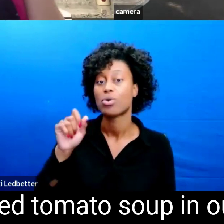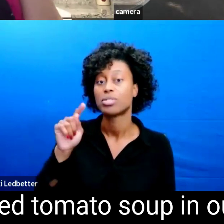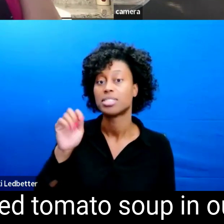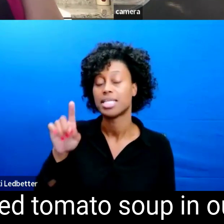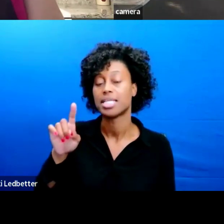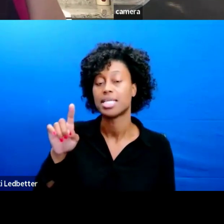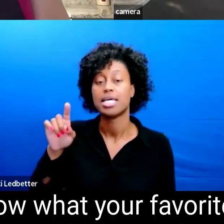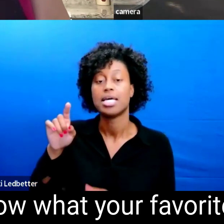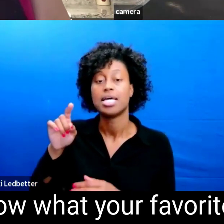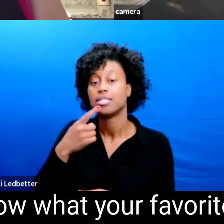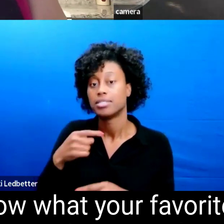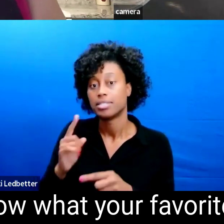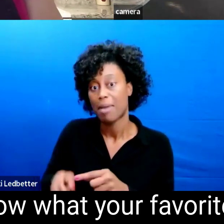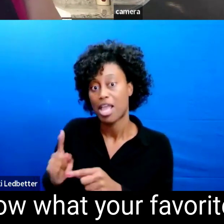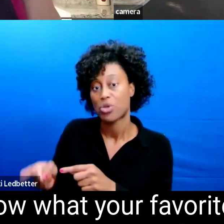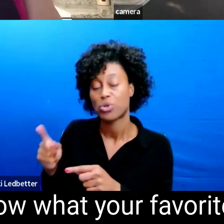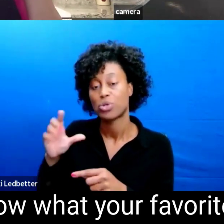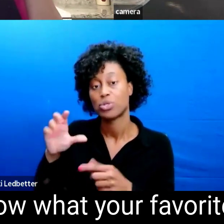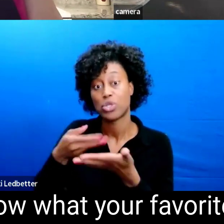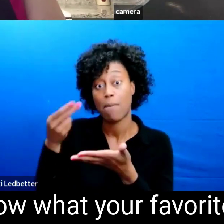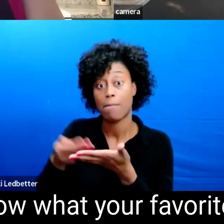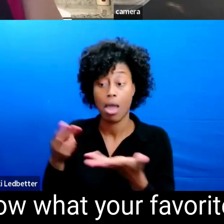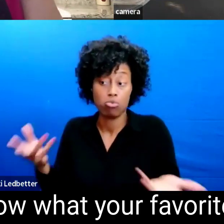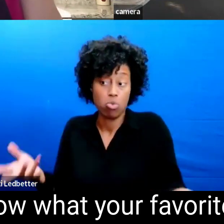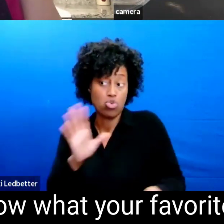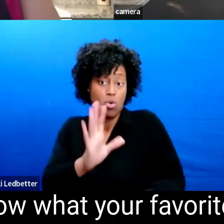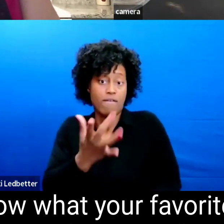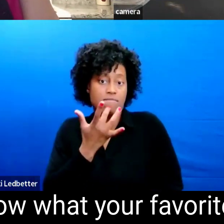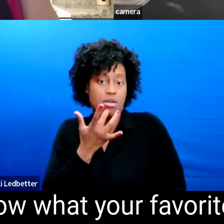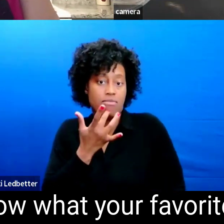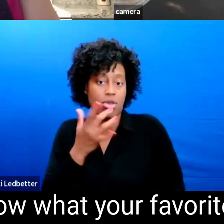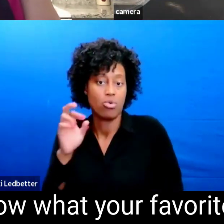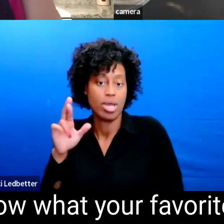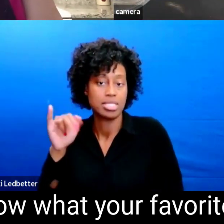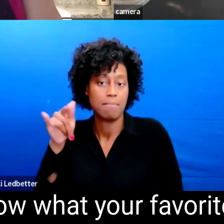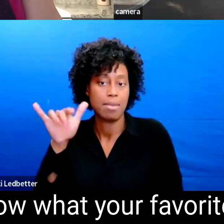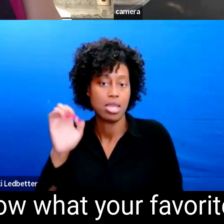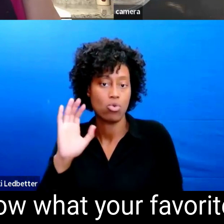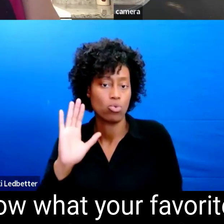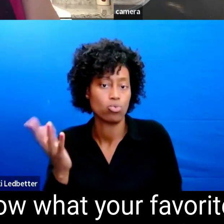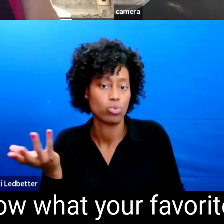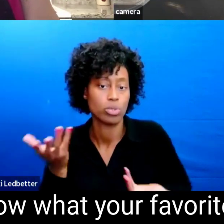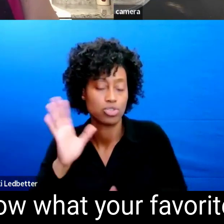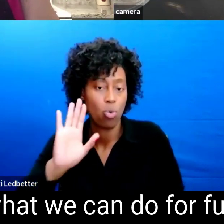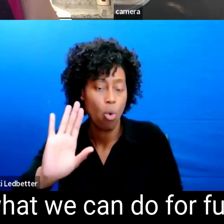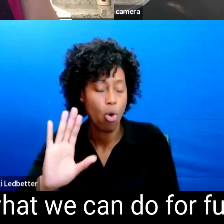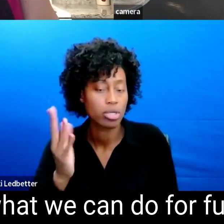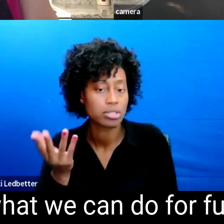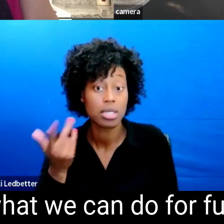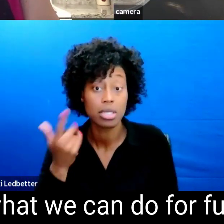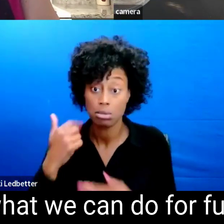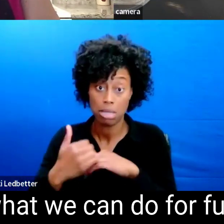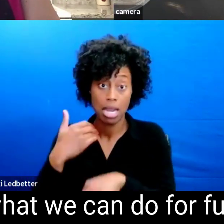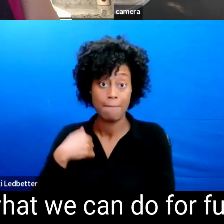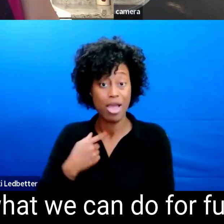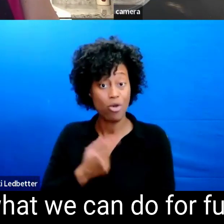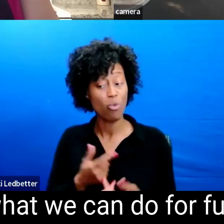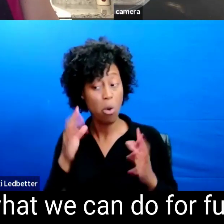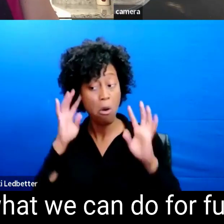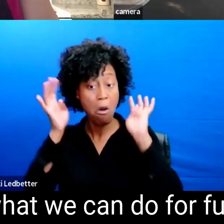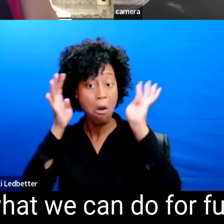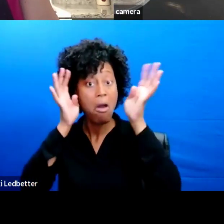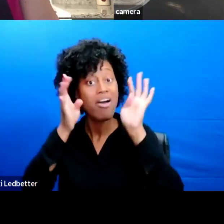second session, I would like to know what your favorite recipe is and send it over. And let's see what we can do for